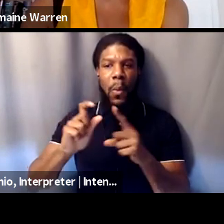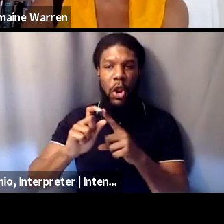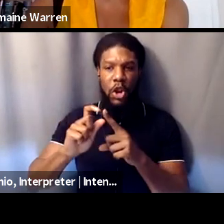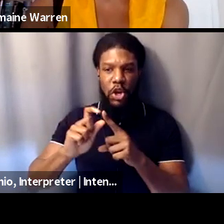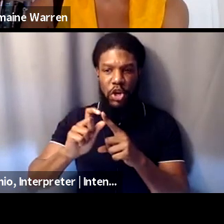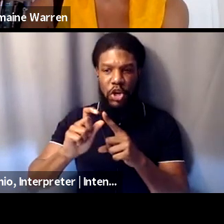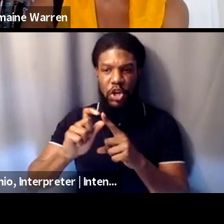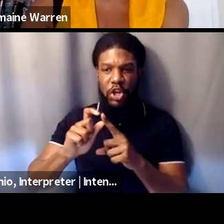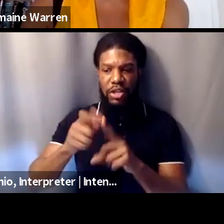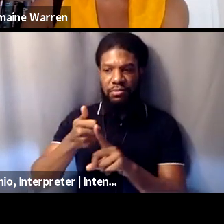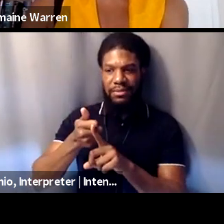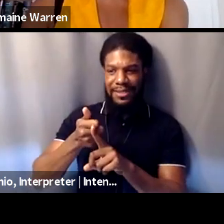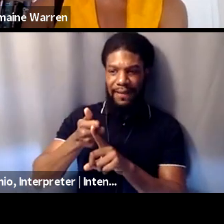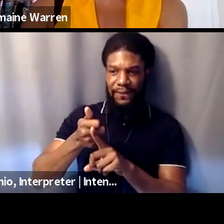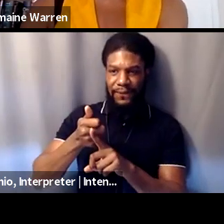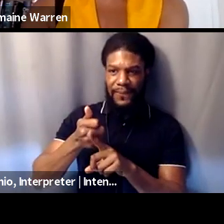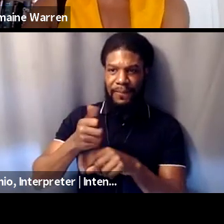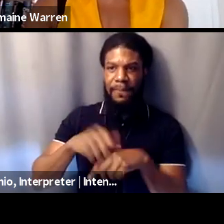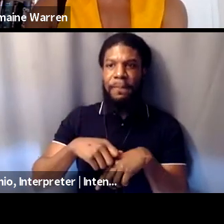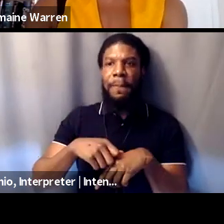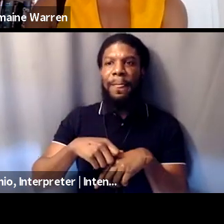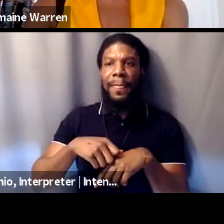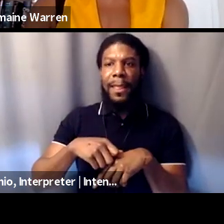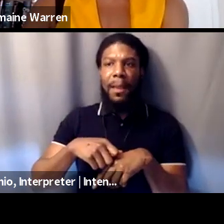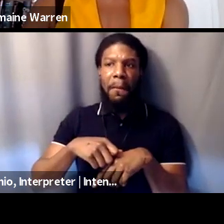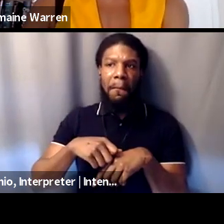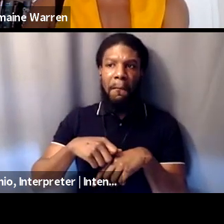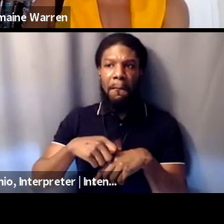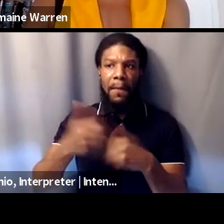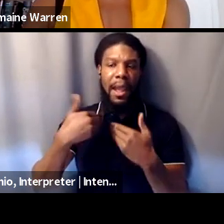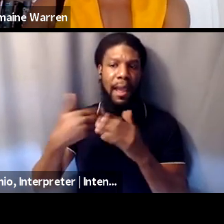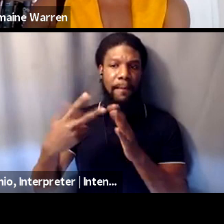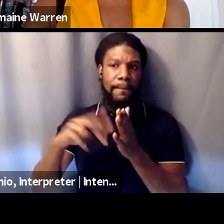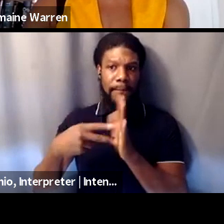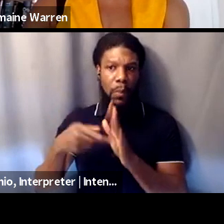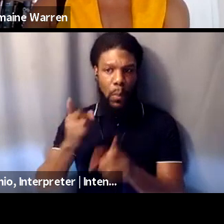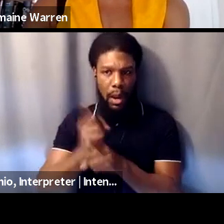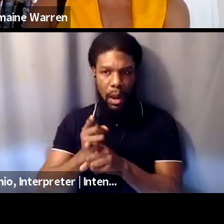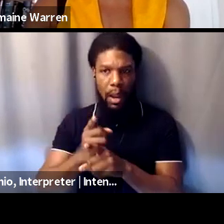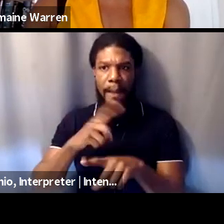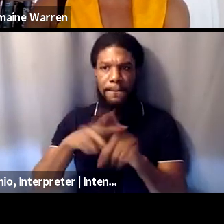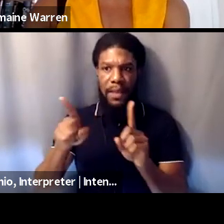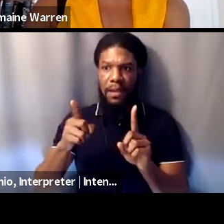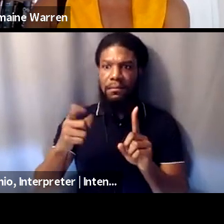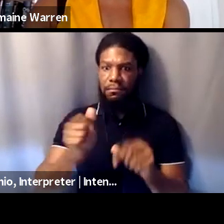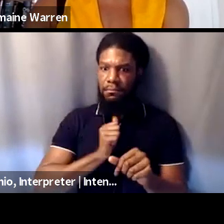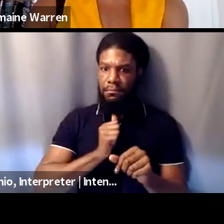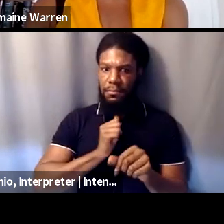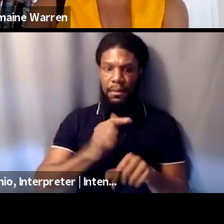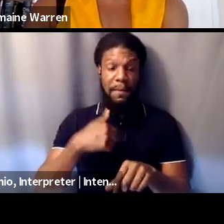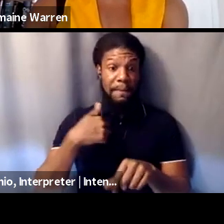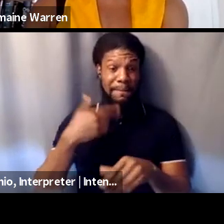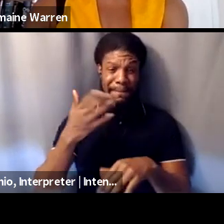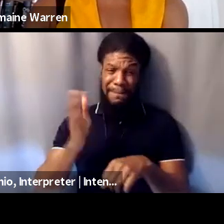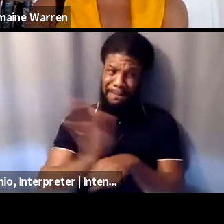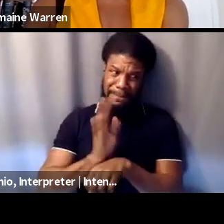specific word, but I think I've been busy with it from just being born in Jamaica, to be honest.